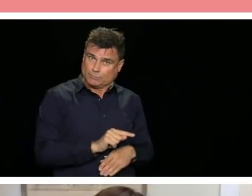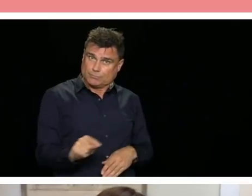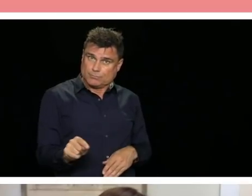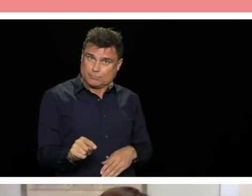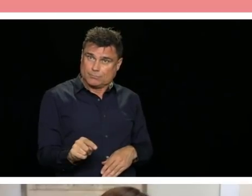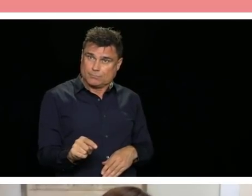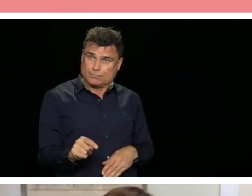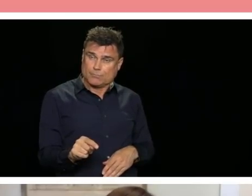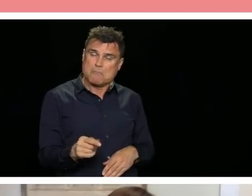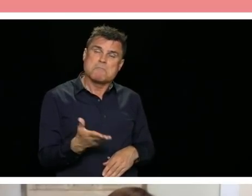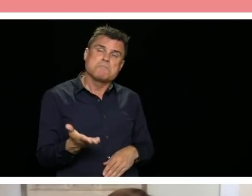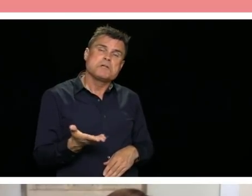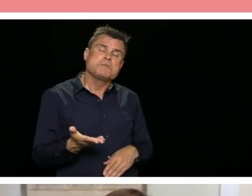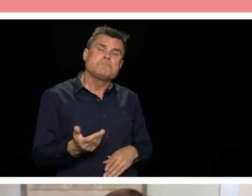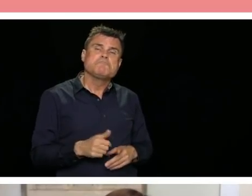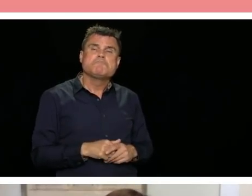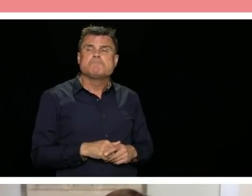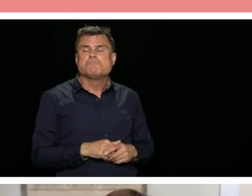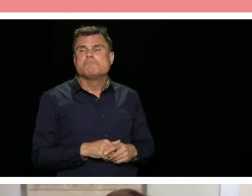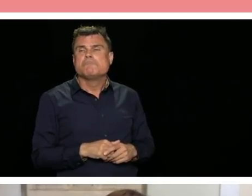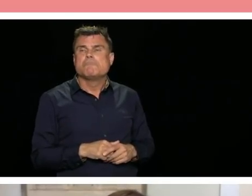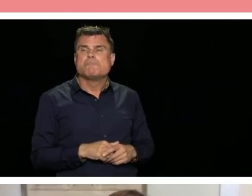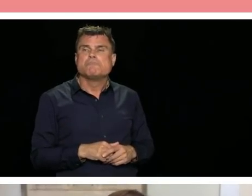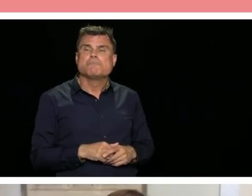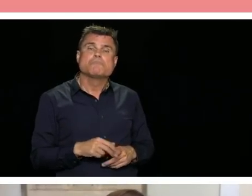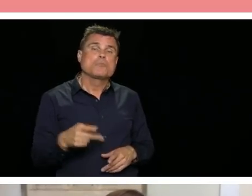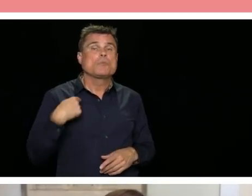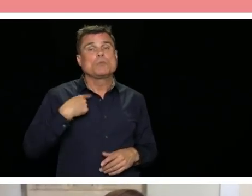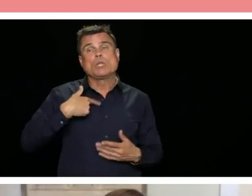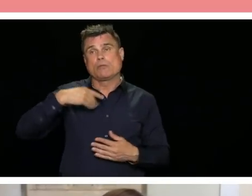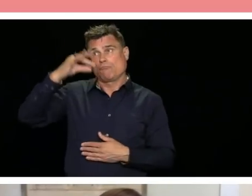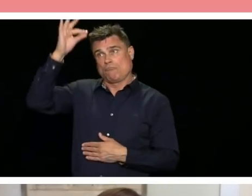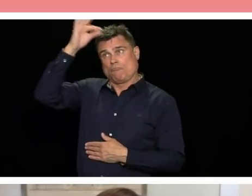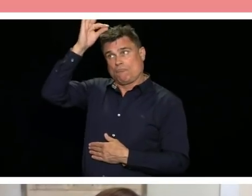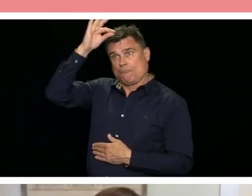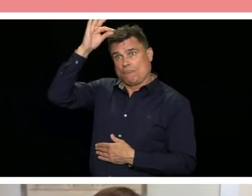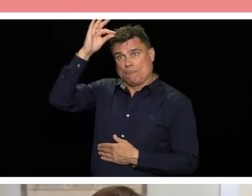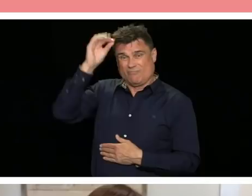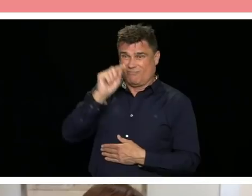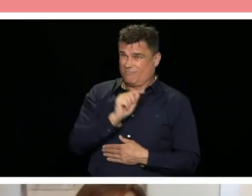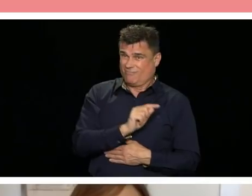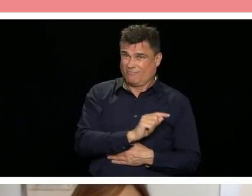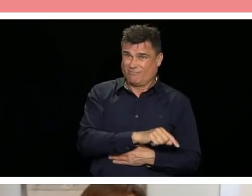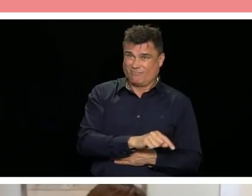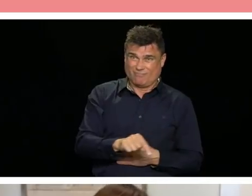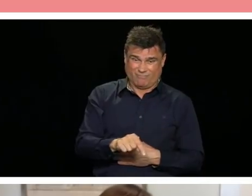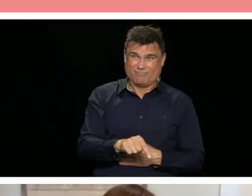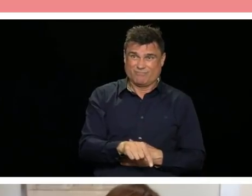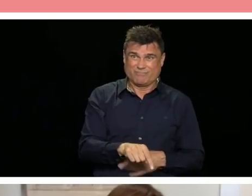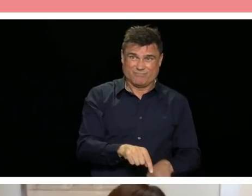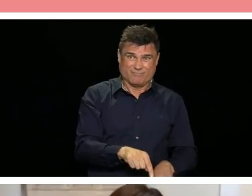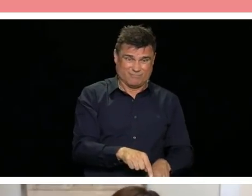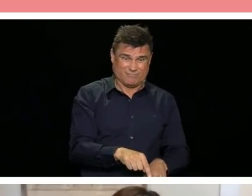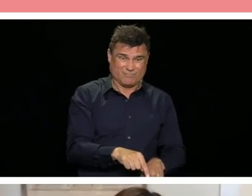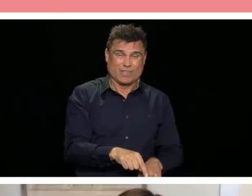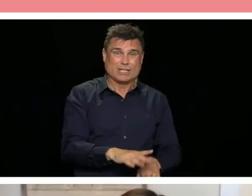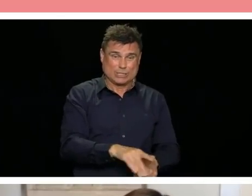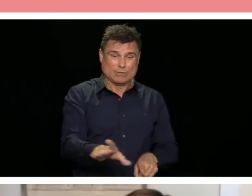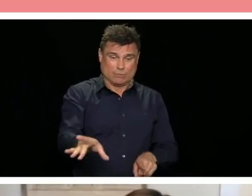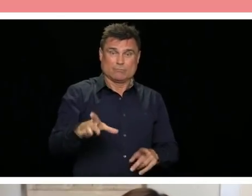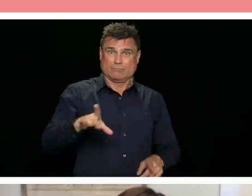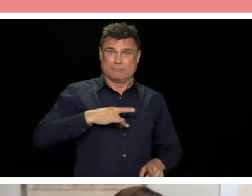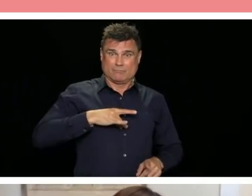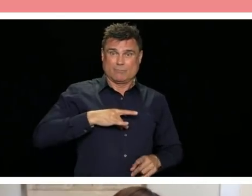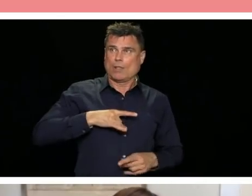around them. I hear this question all the time, Dr. Corneil. What's the risk of that? Well, we know that, again,